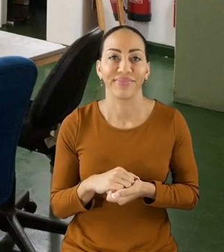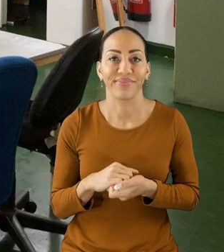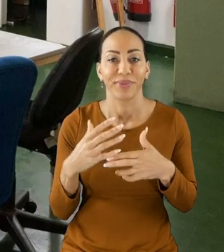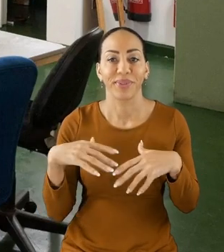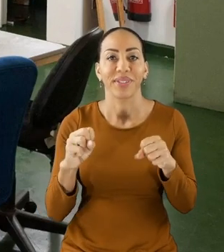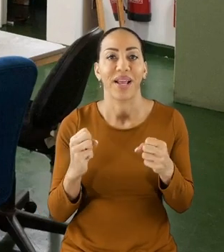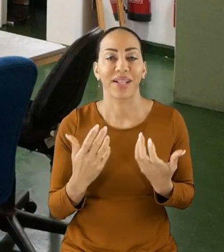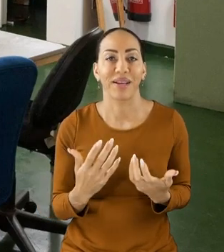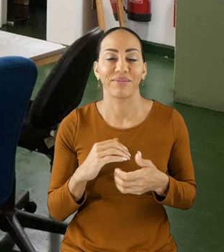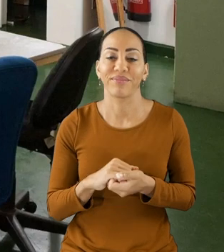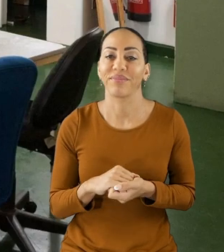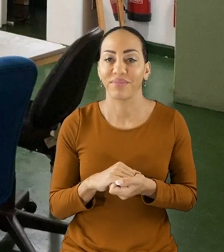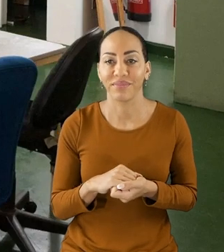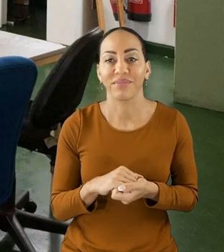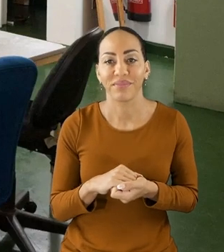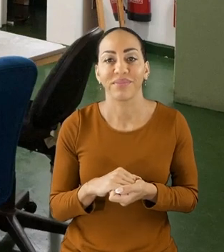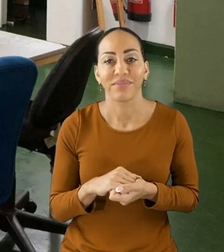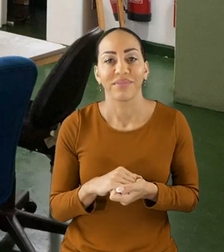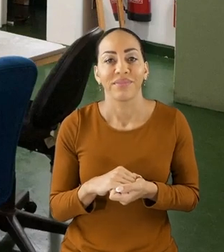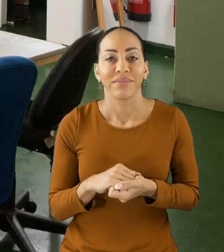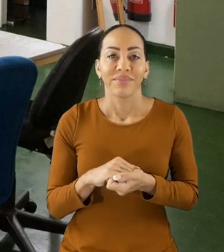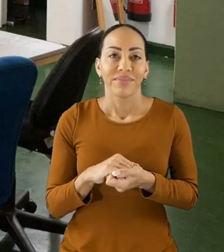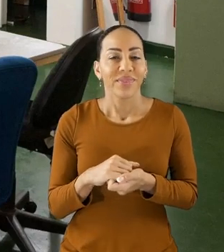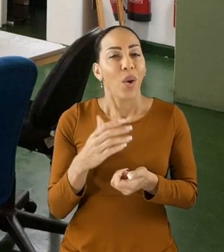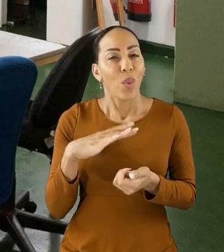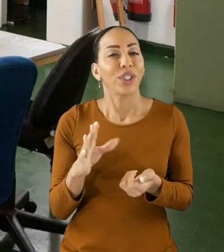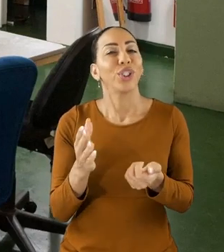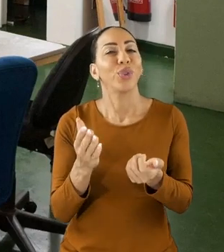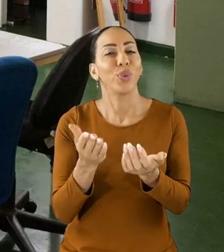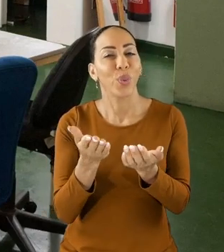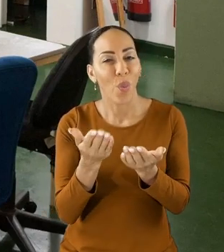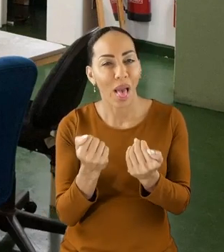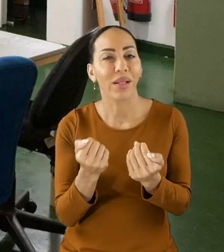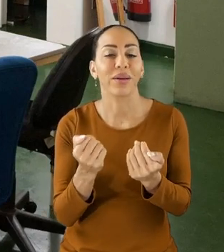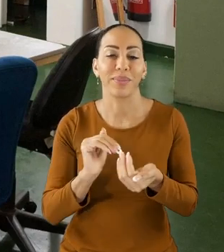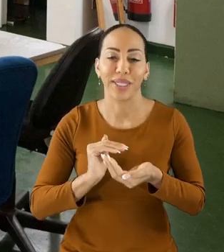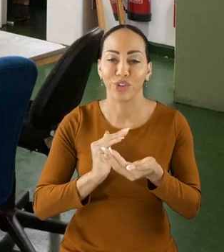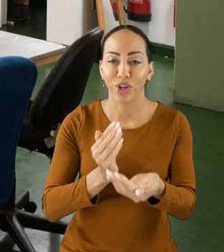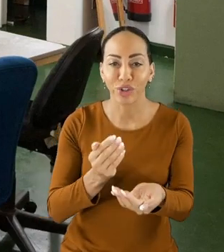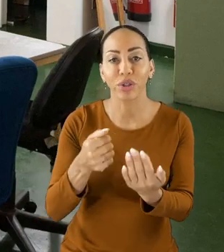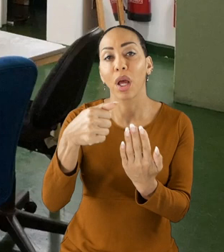So let's make a start. I want to do a sort of welcome